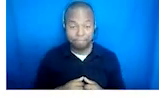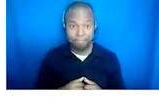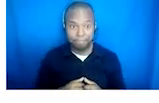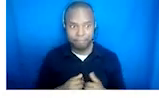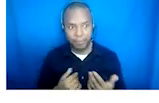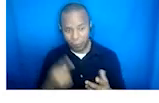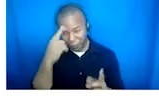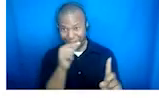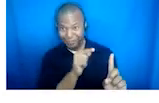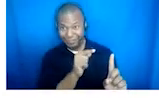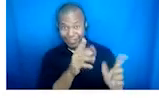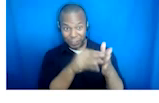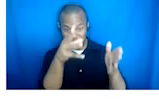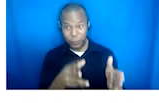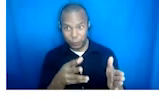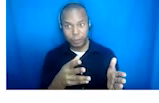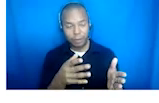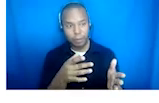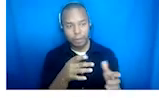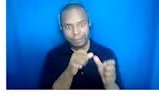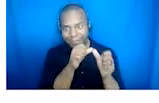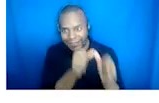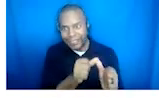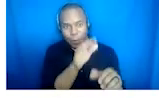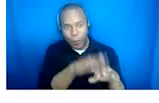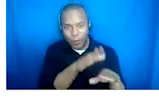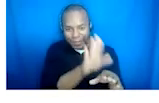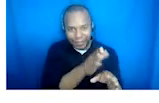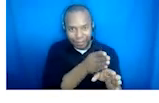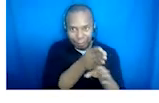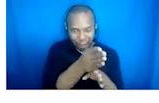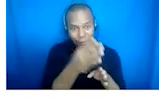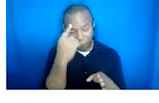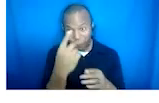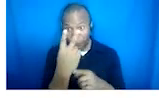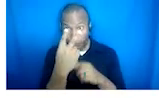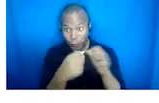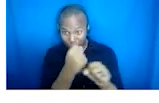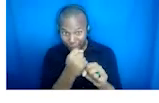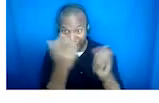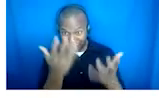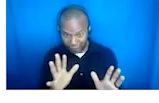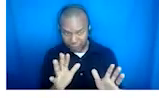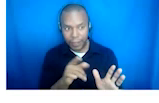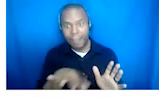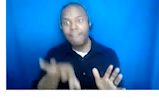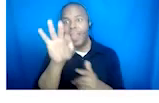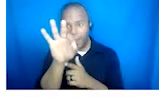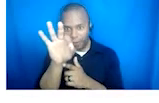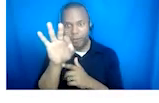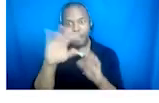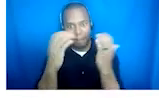his path to complete his academic goals in 2 years, he found a course on there that will fit into